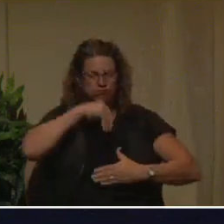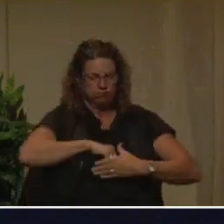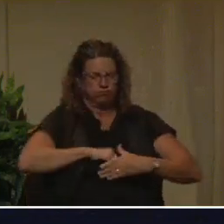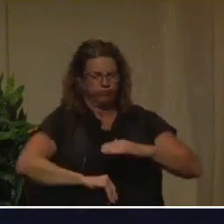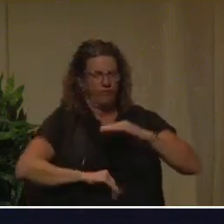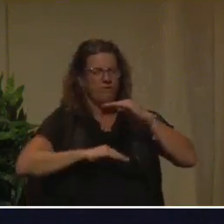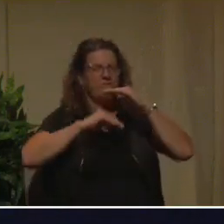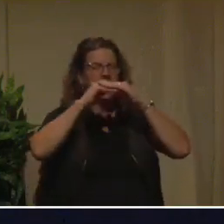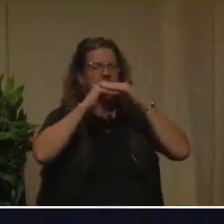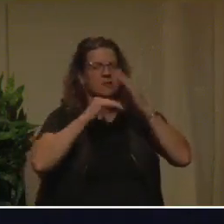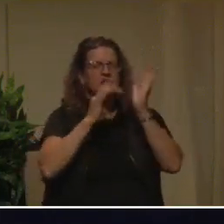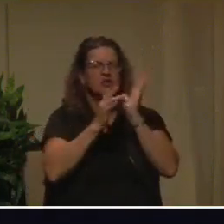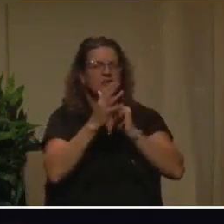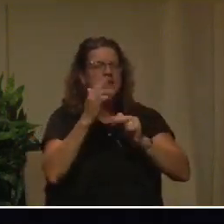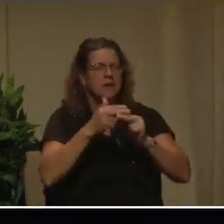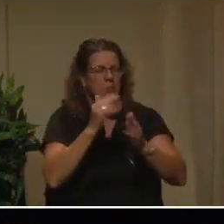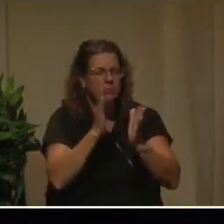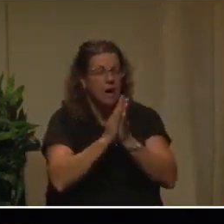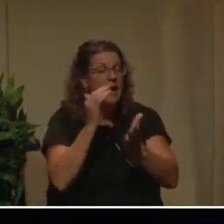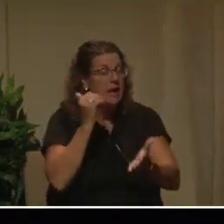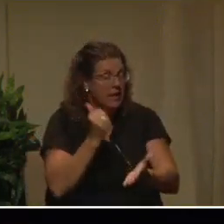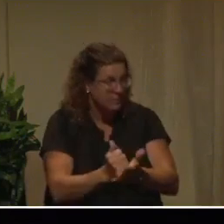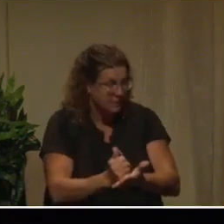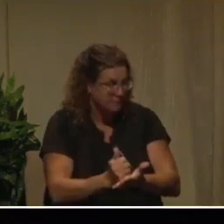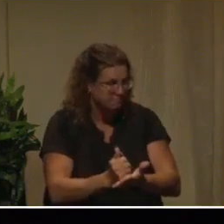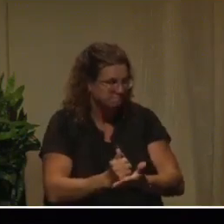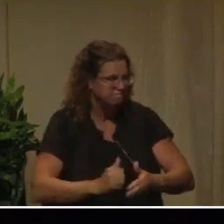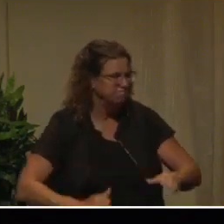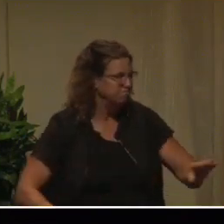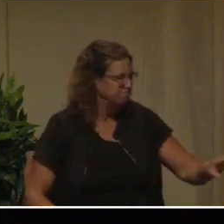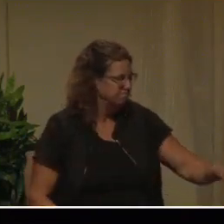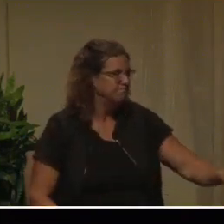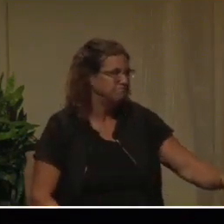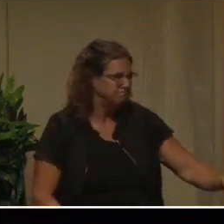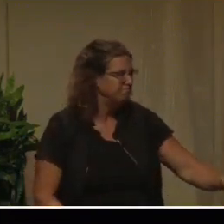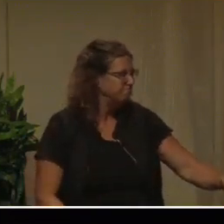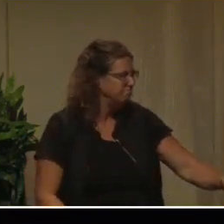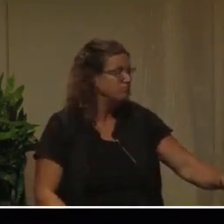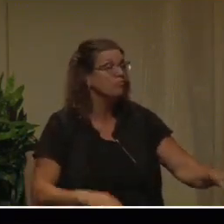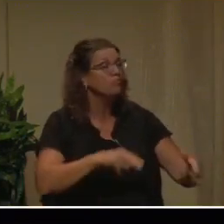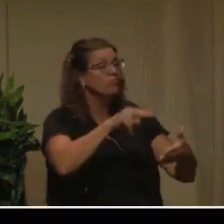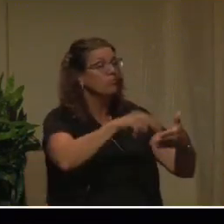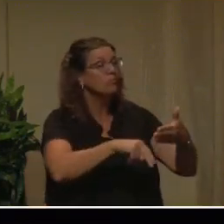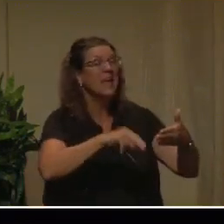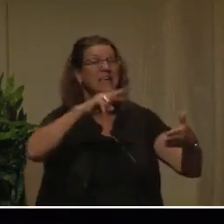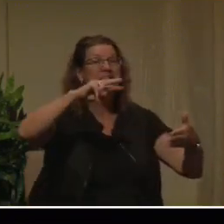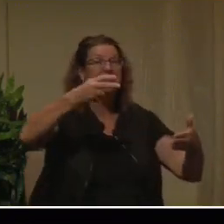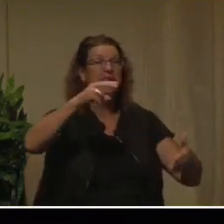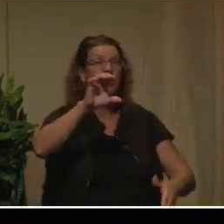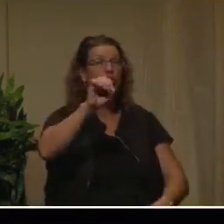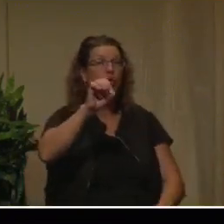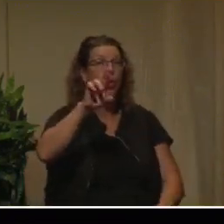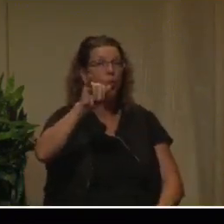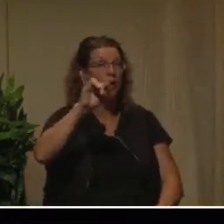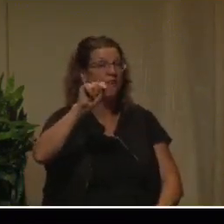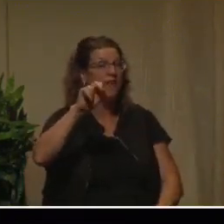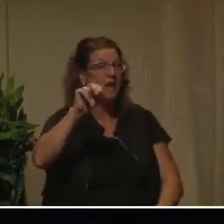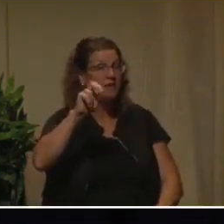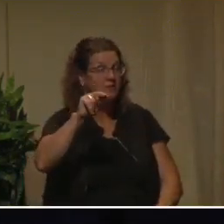pray. Amen. So, our reading is from 2 Corinthians chapter 5,